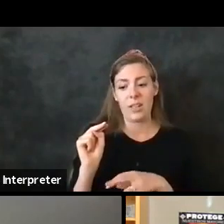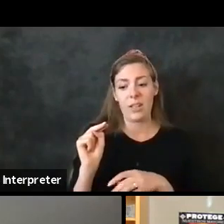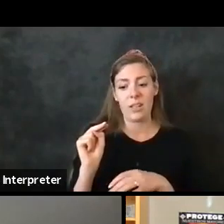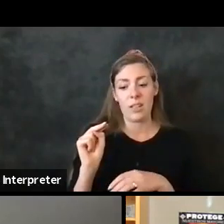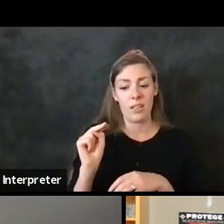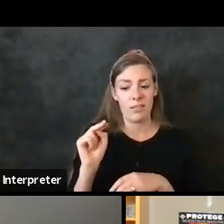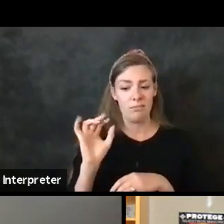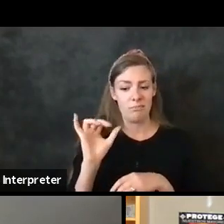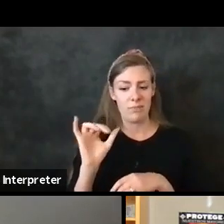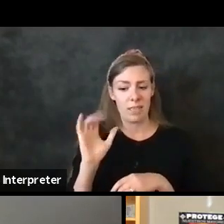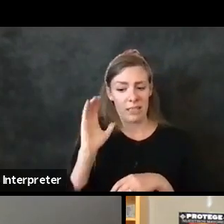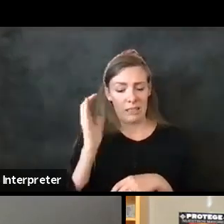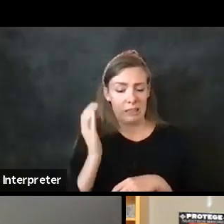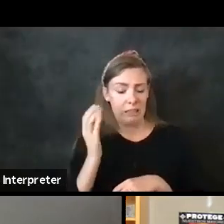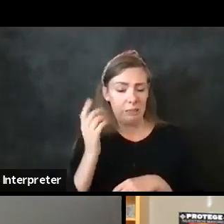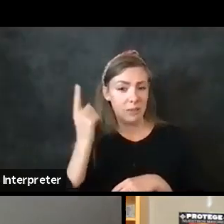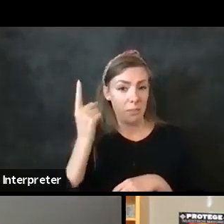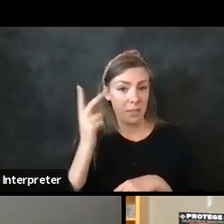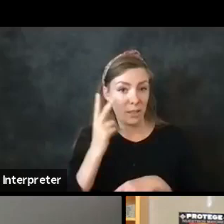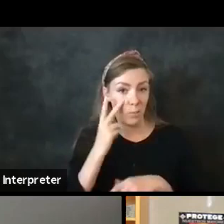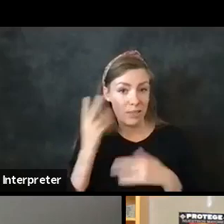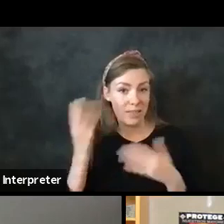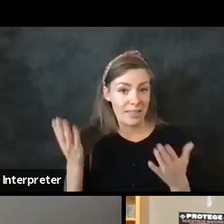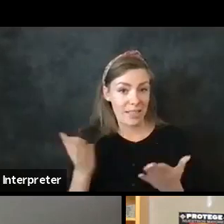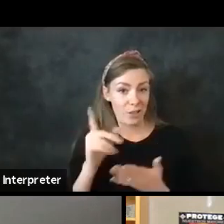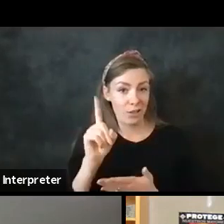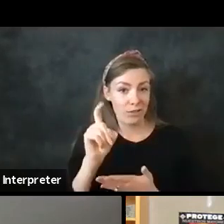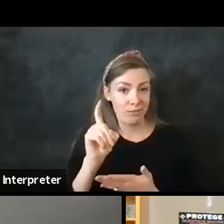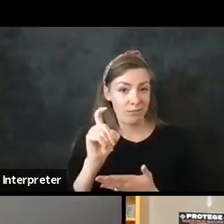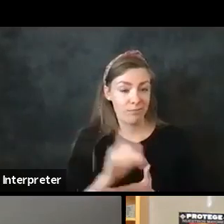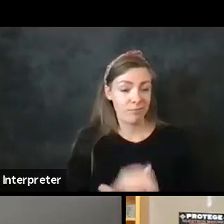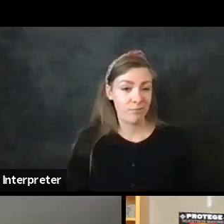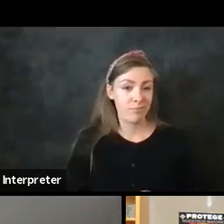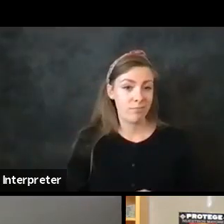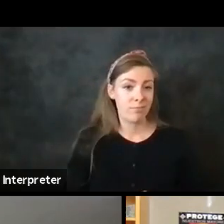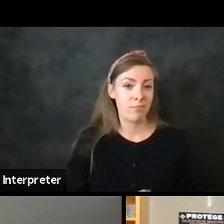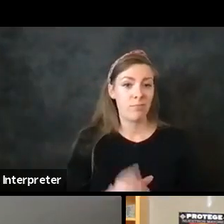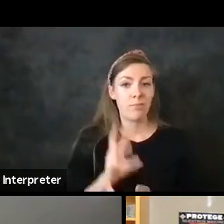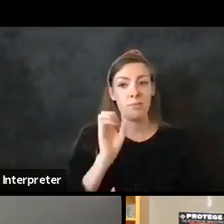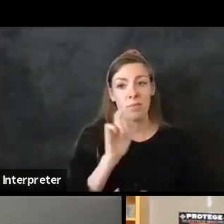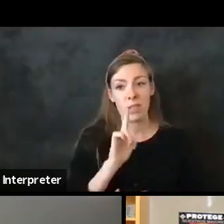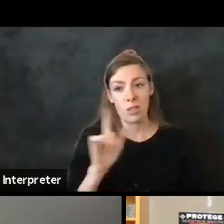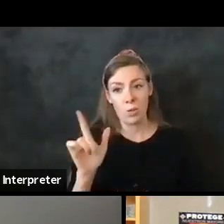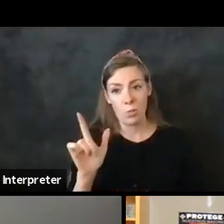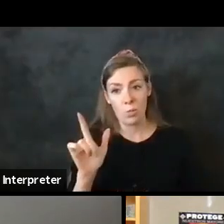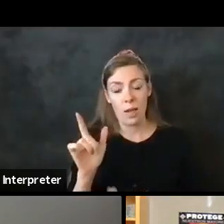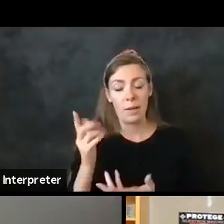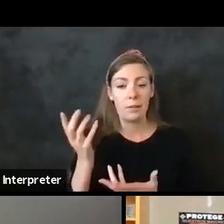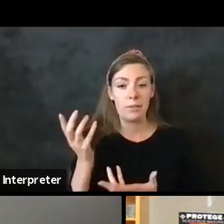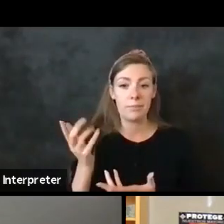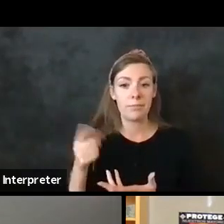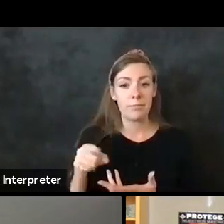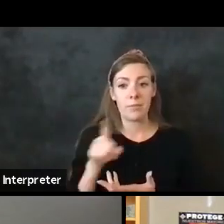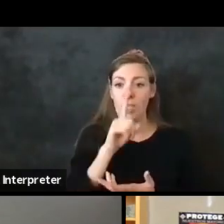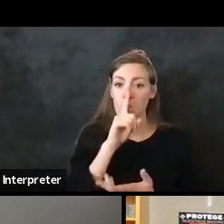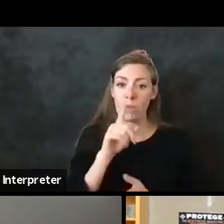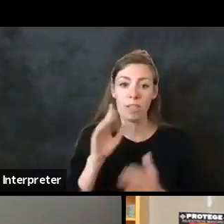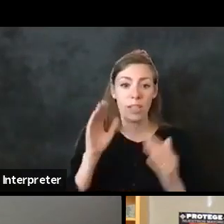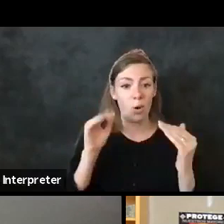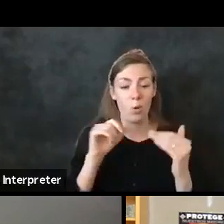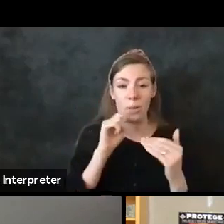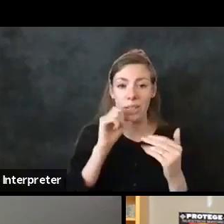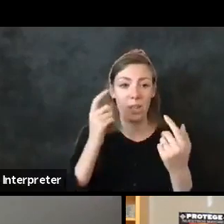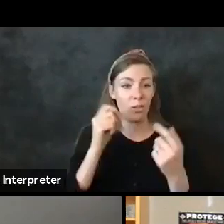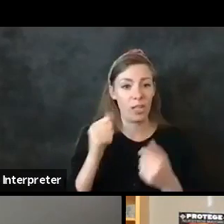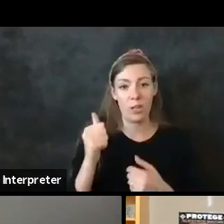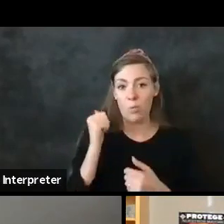to see here, or what do you think? Well, Sonoma County Office of Education's stance is they're really hoping it won't happen in